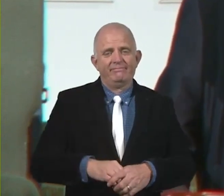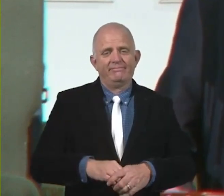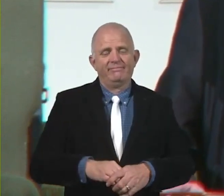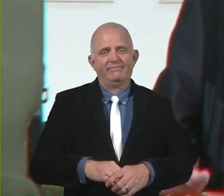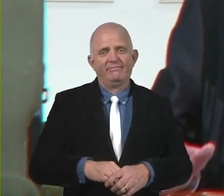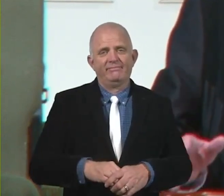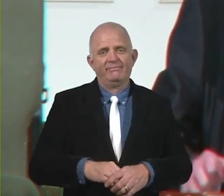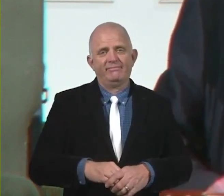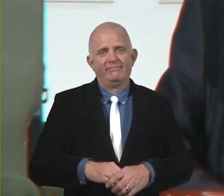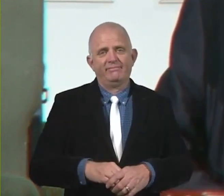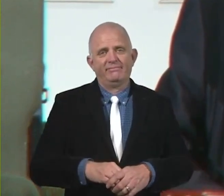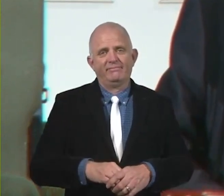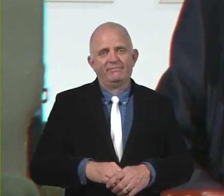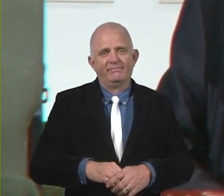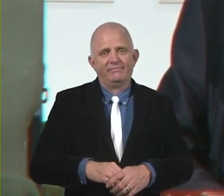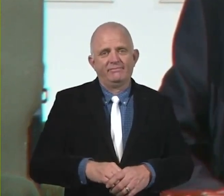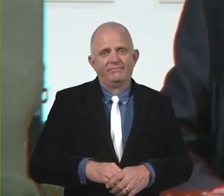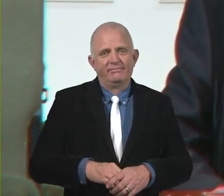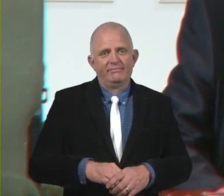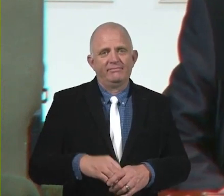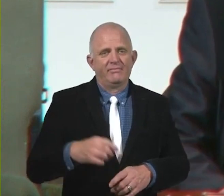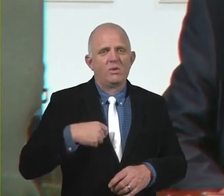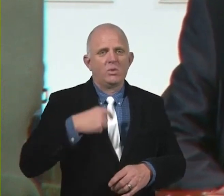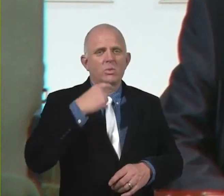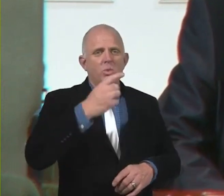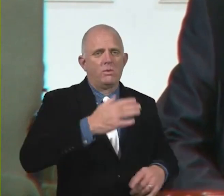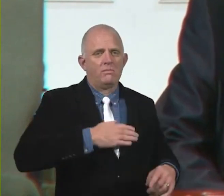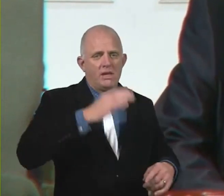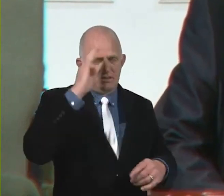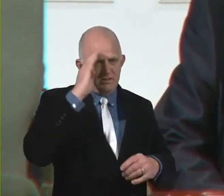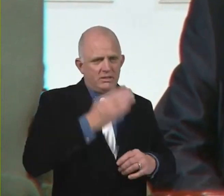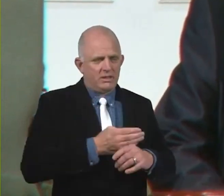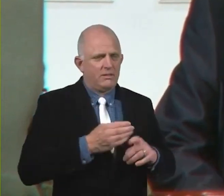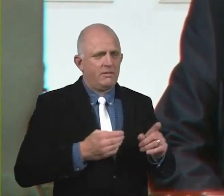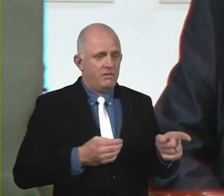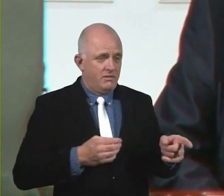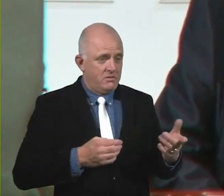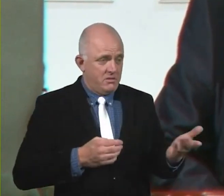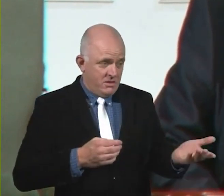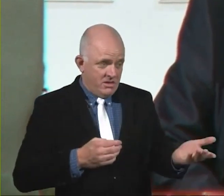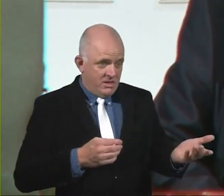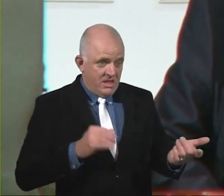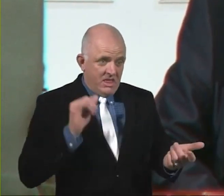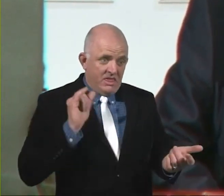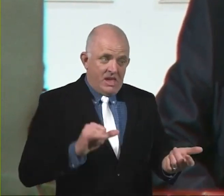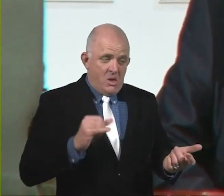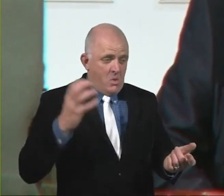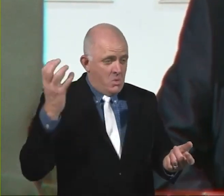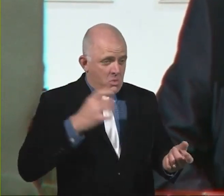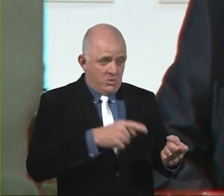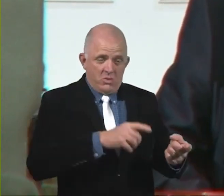And I said, I told my boy that. He said, "That'll preach, Daddy." I said, "Yeah, amen."